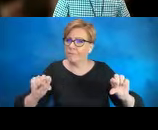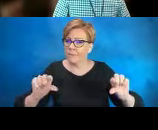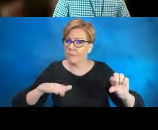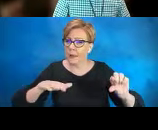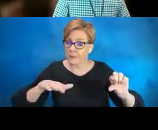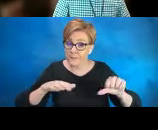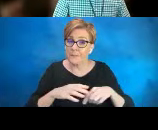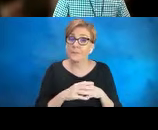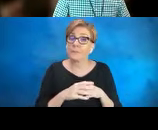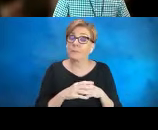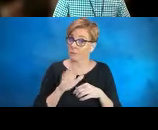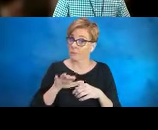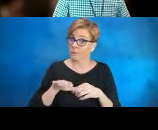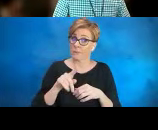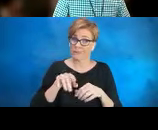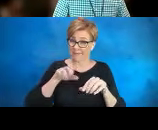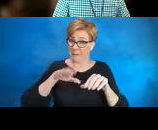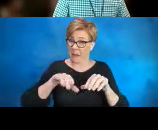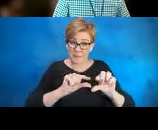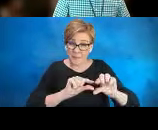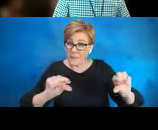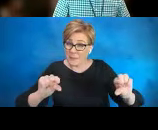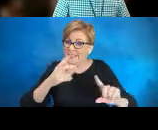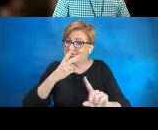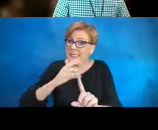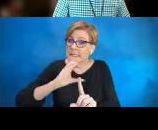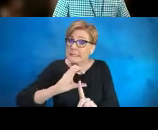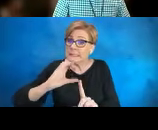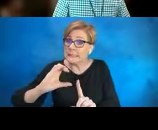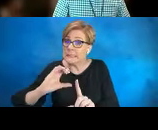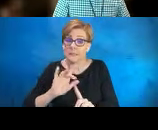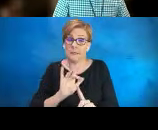is the CC button, which enables closed captioning.